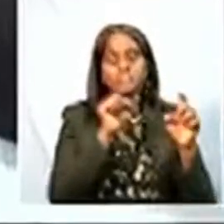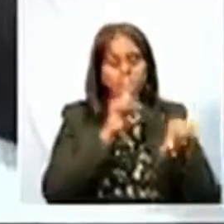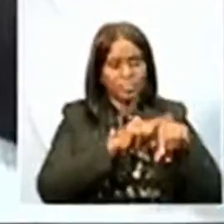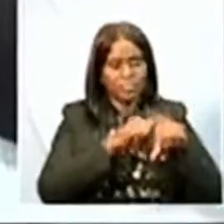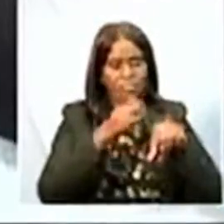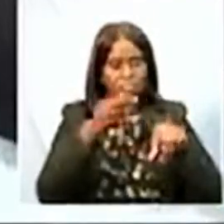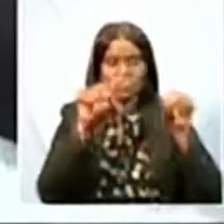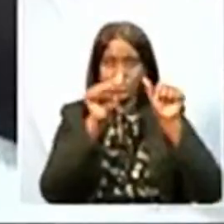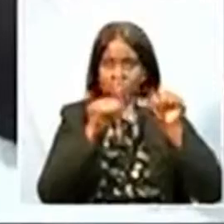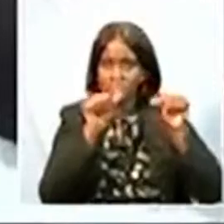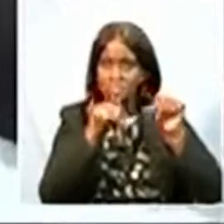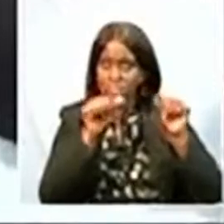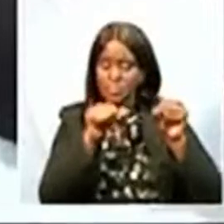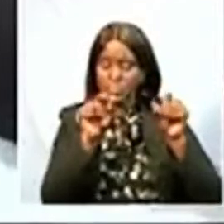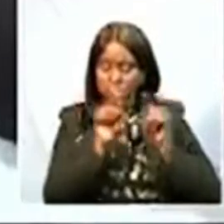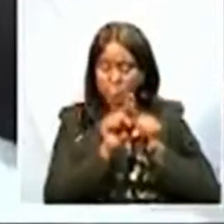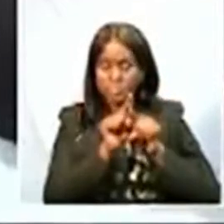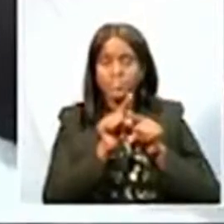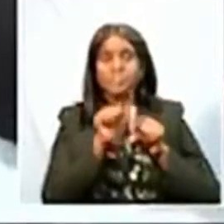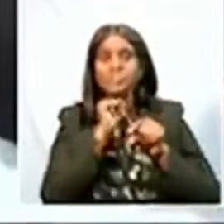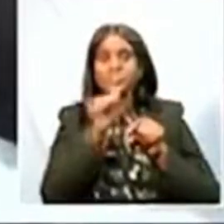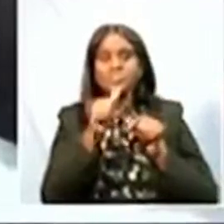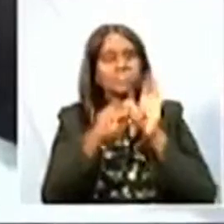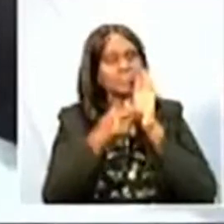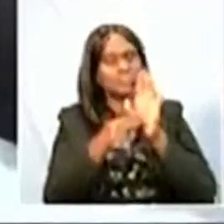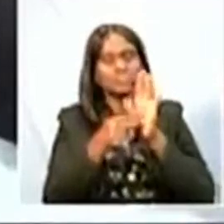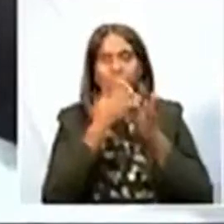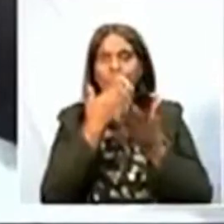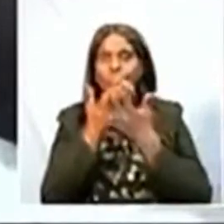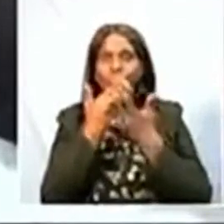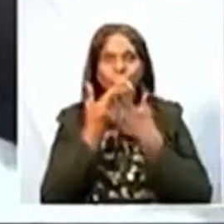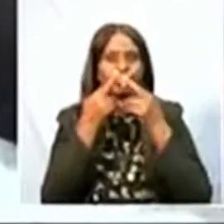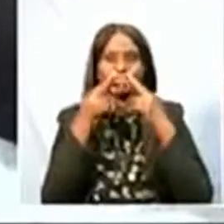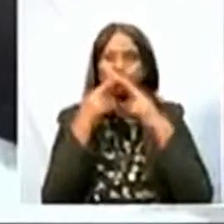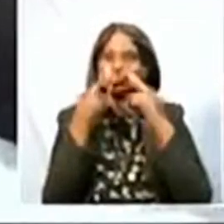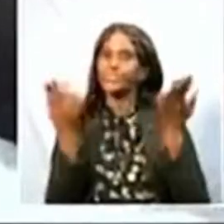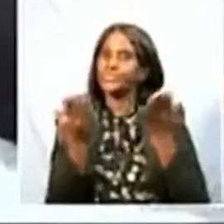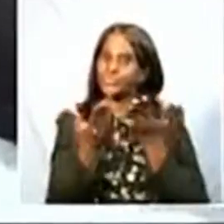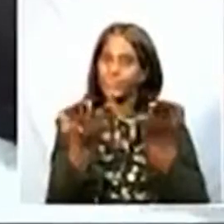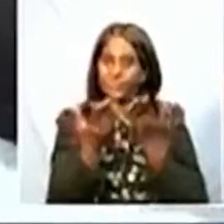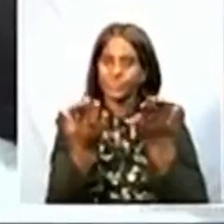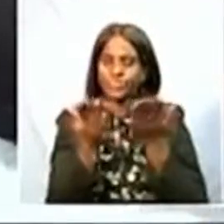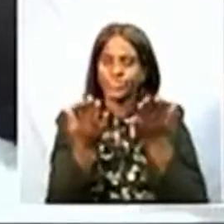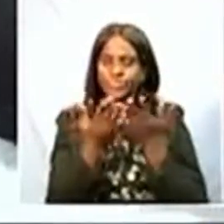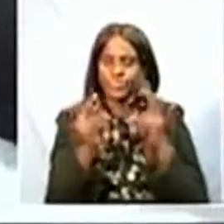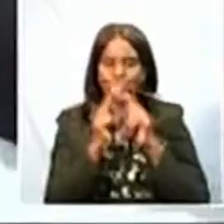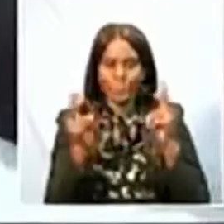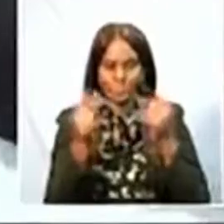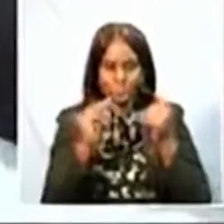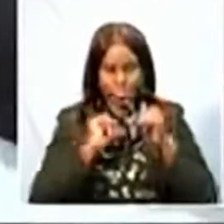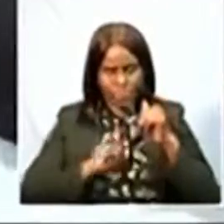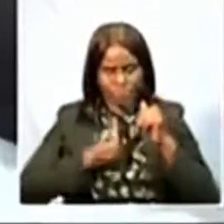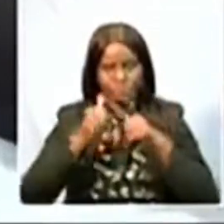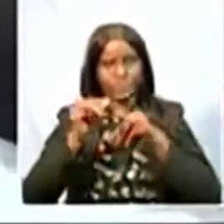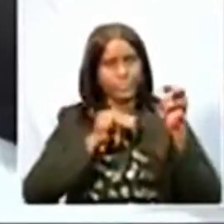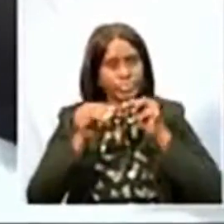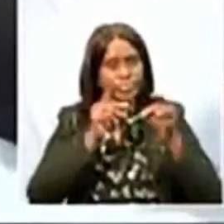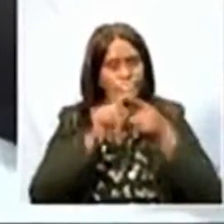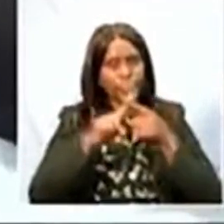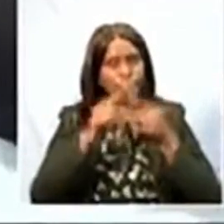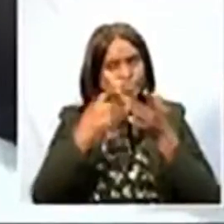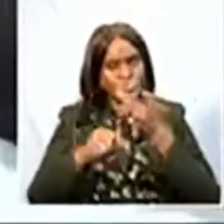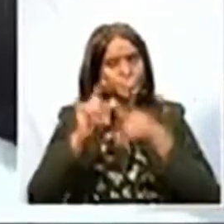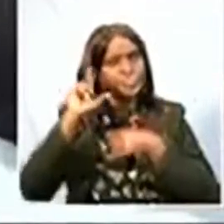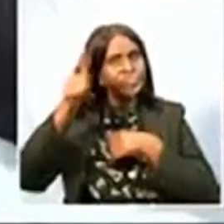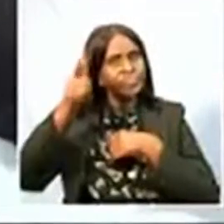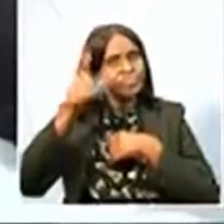time of audit didn't produce the desired results. So we managed to retrieve them